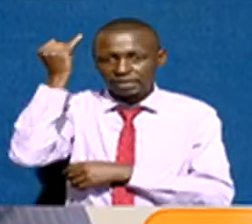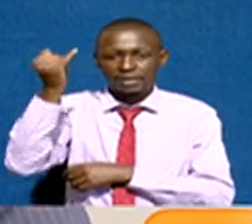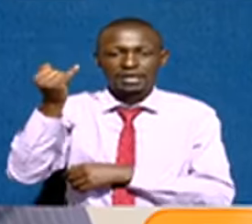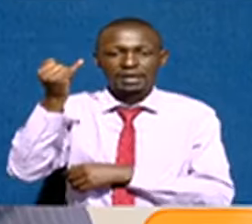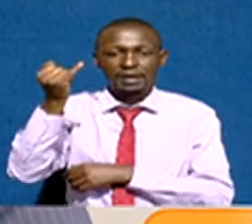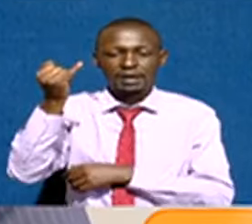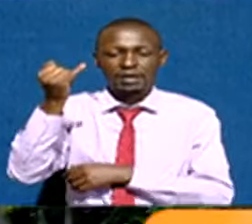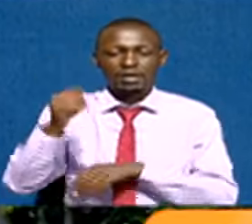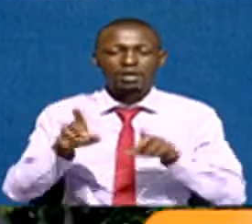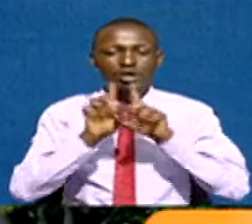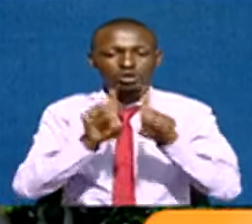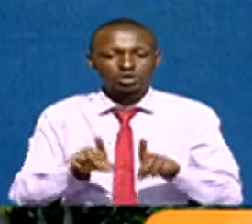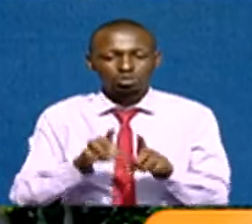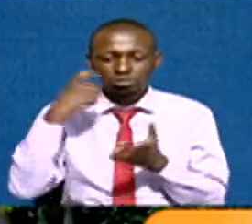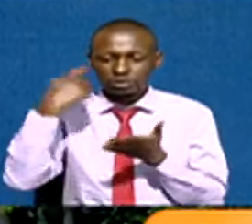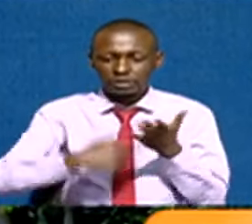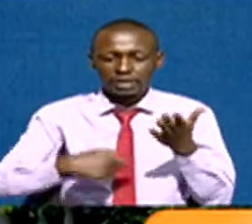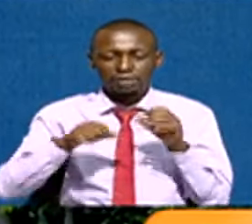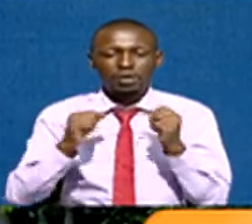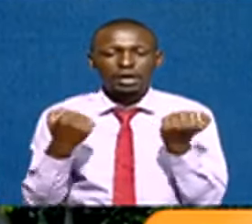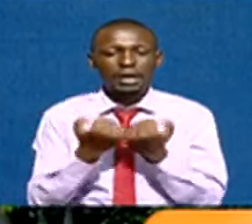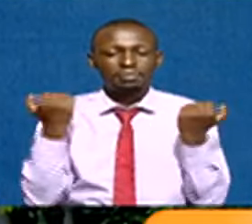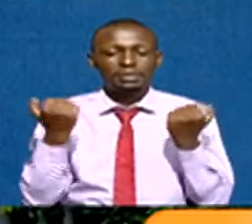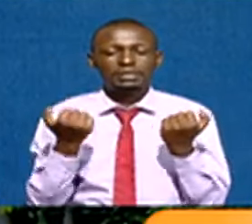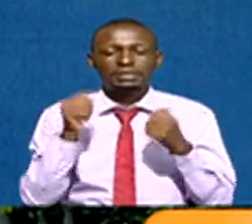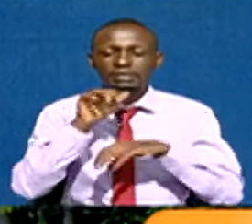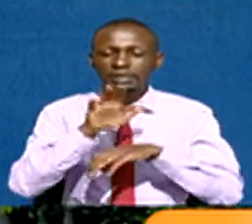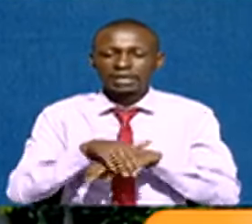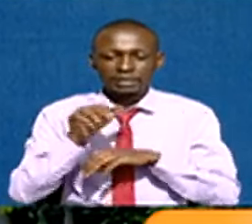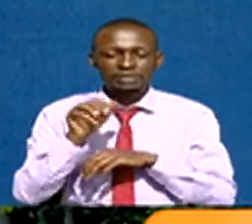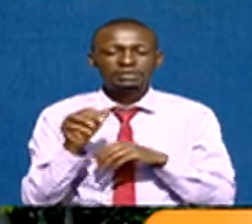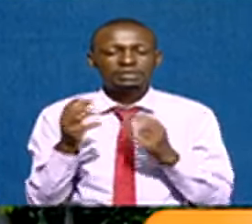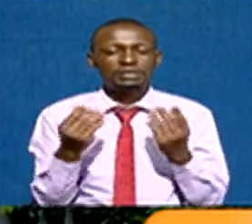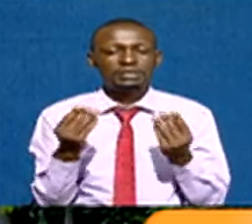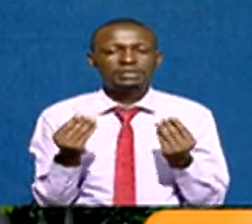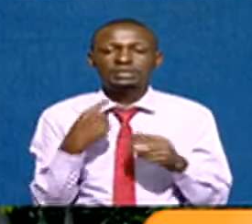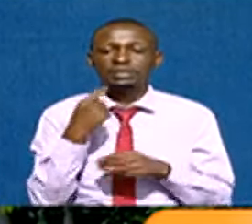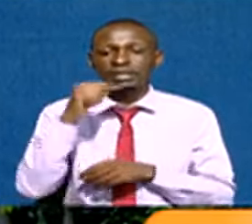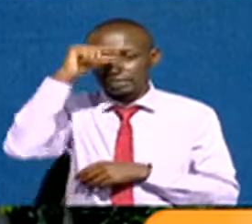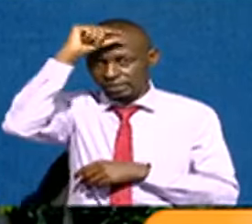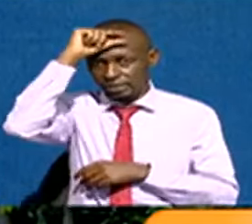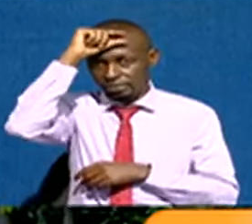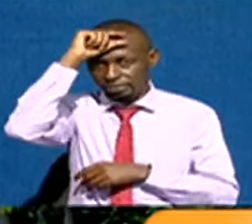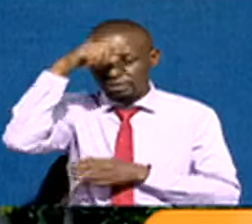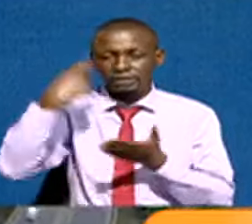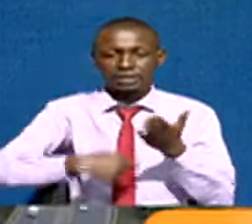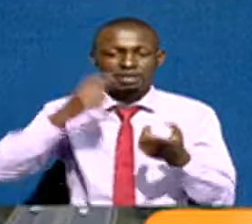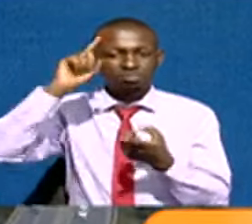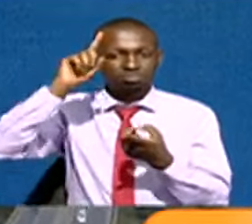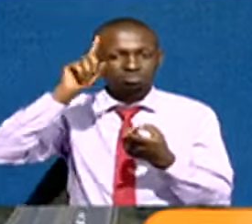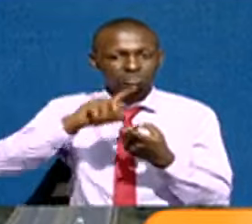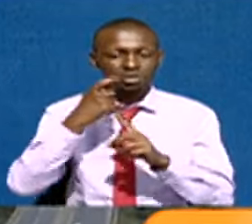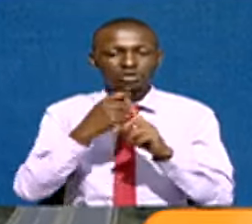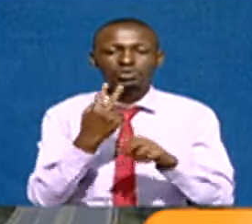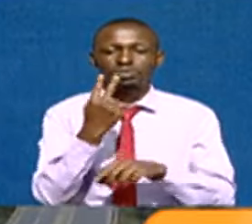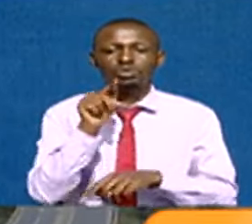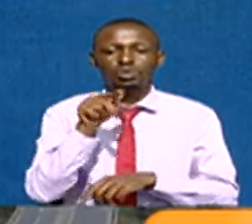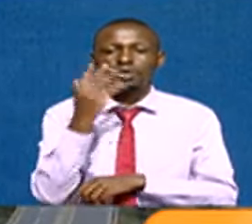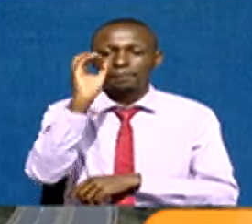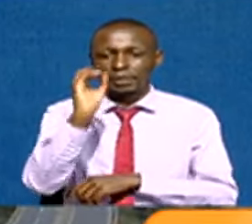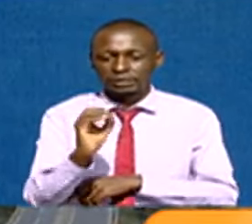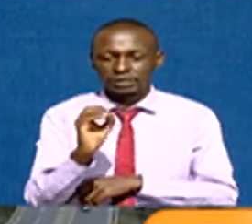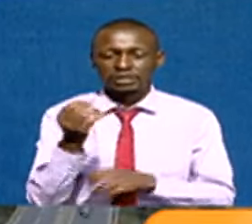we need to make tax affordable. The insurers are now calling on government to either lower the taxation rate from 2.5%